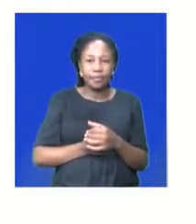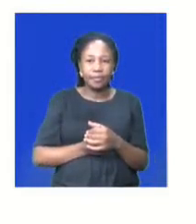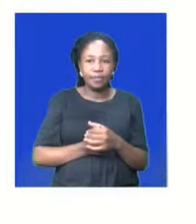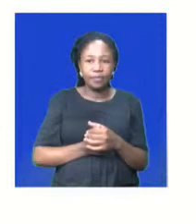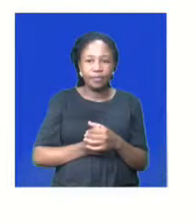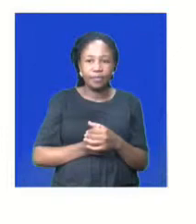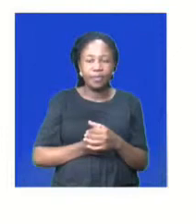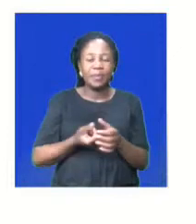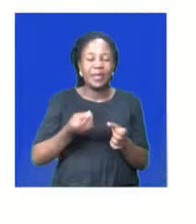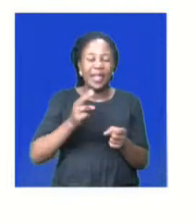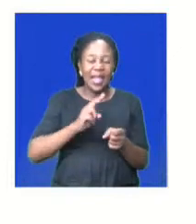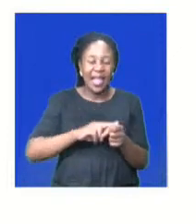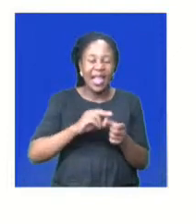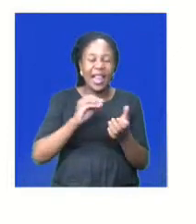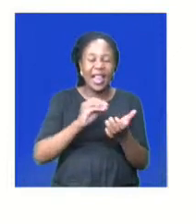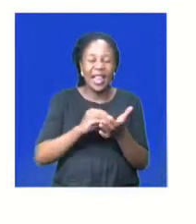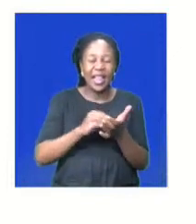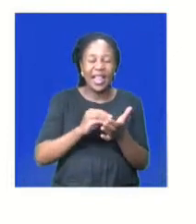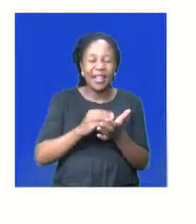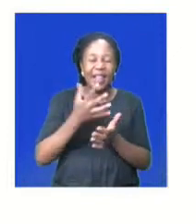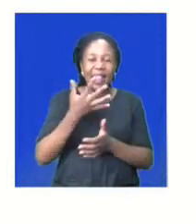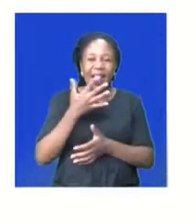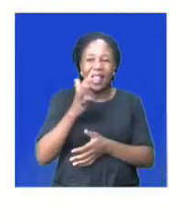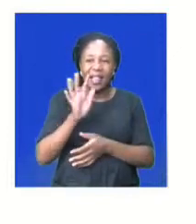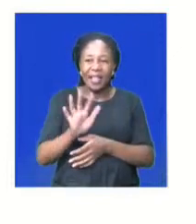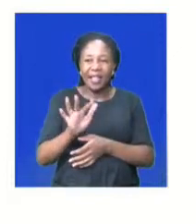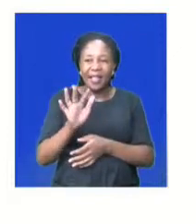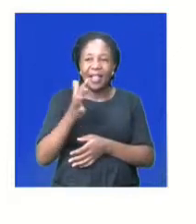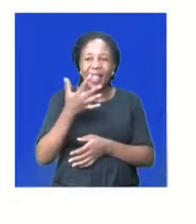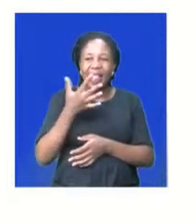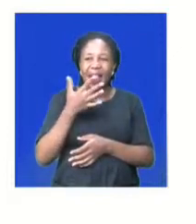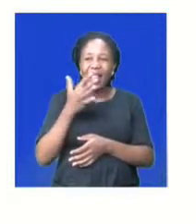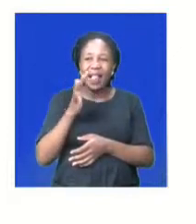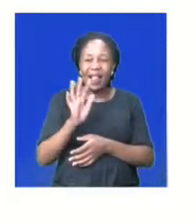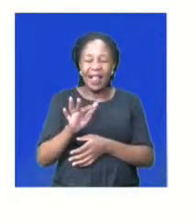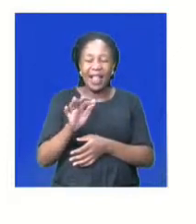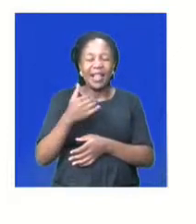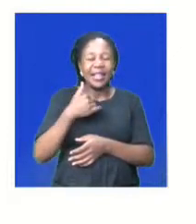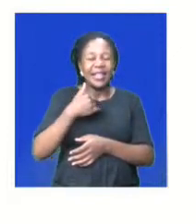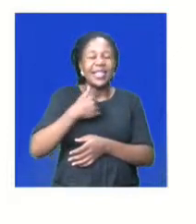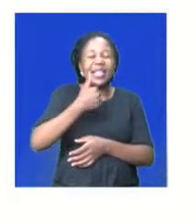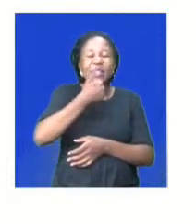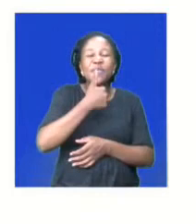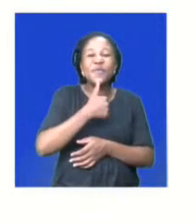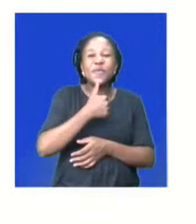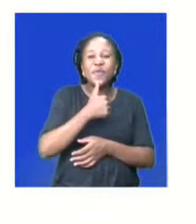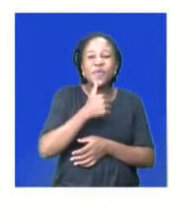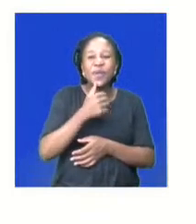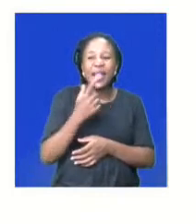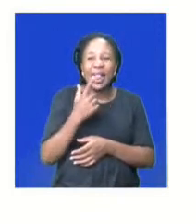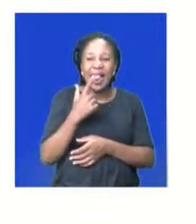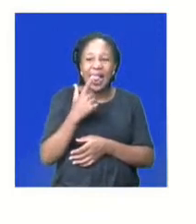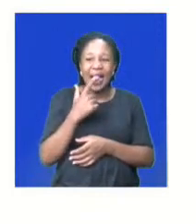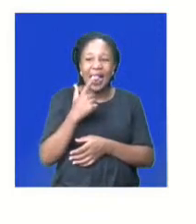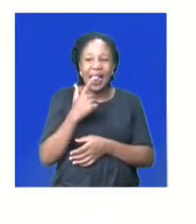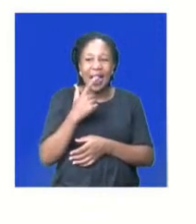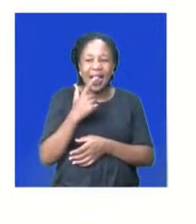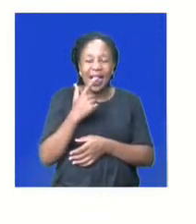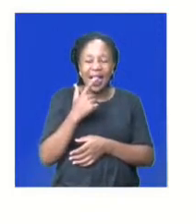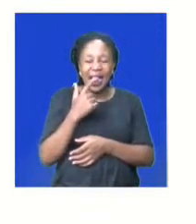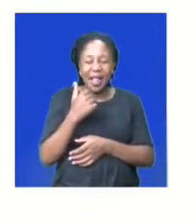of taste. We taste with our tongue. We taste with